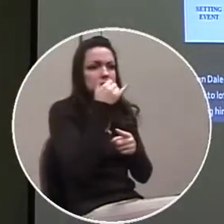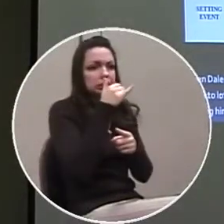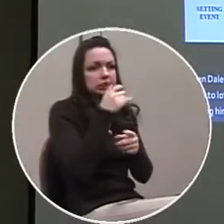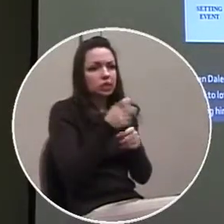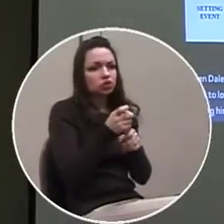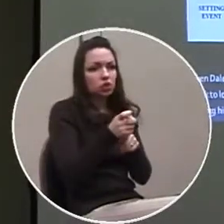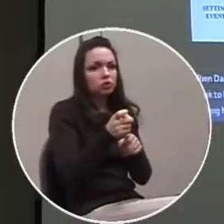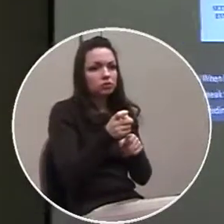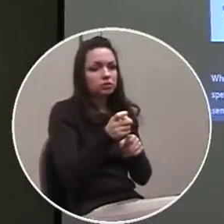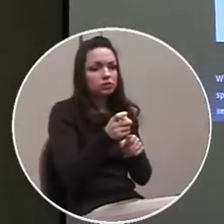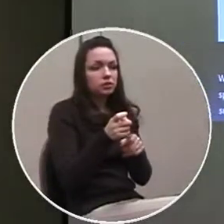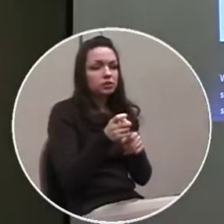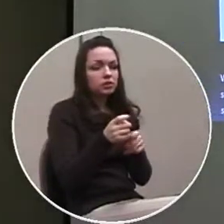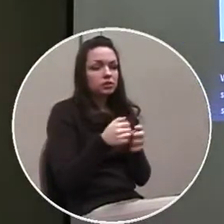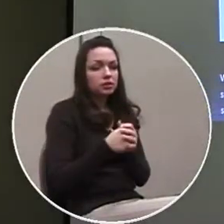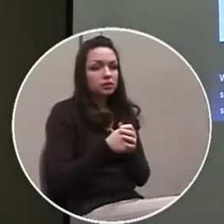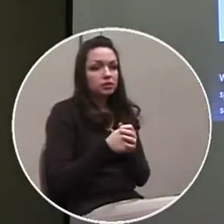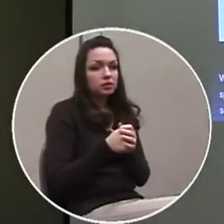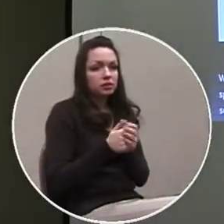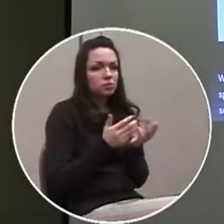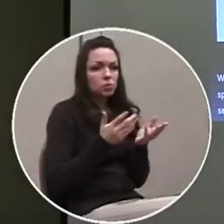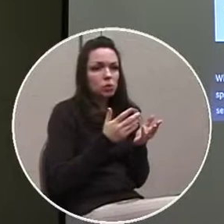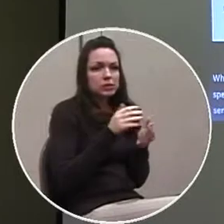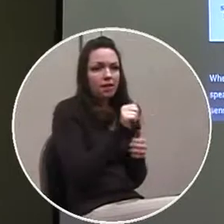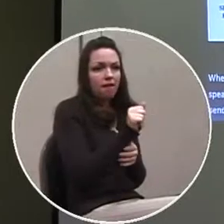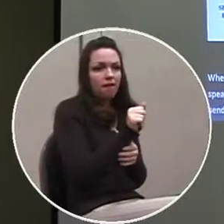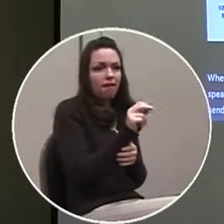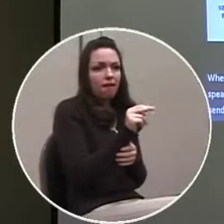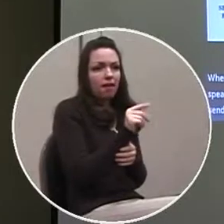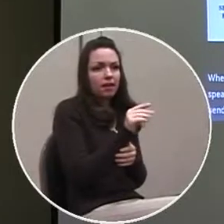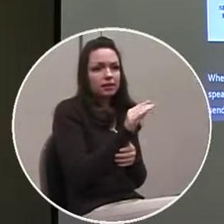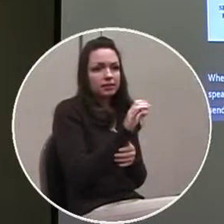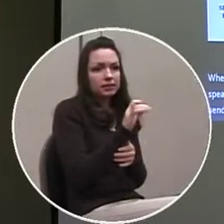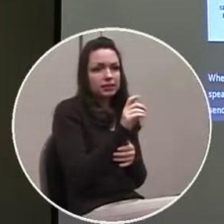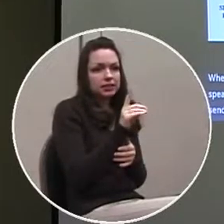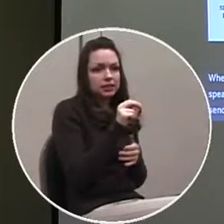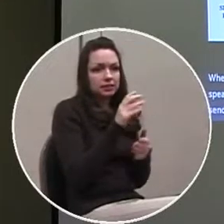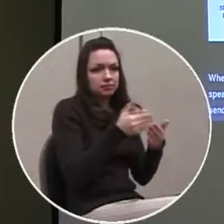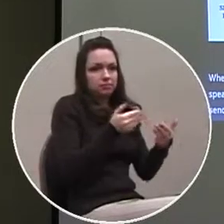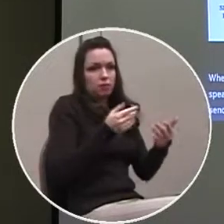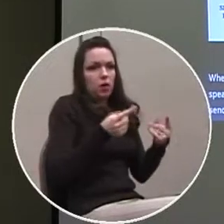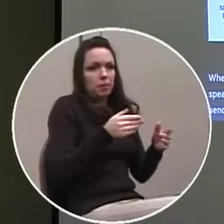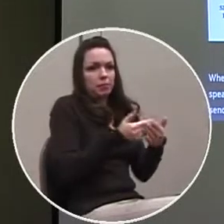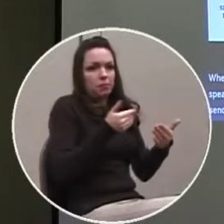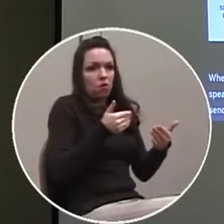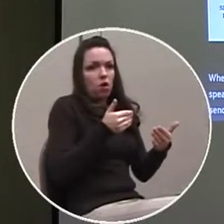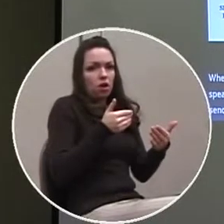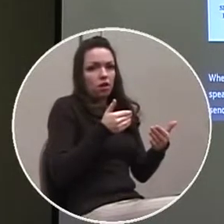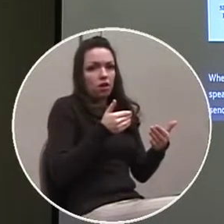Making silly jokes, okay. What's the antecedent, the immediate antecedent?